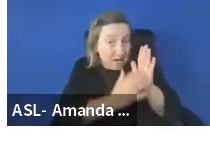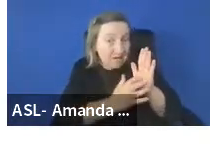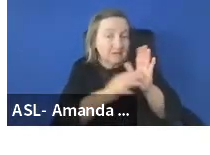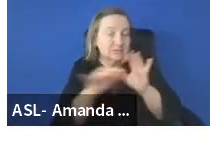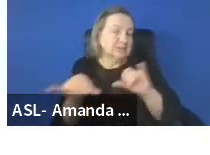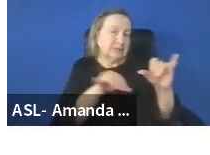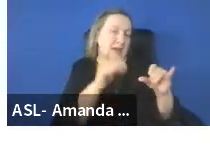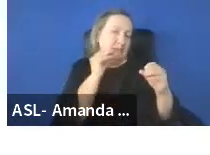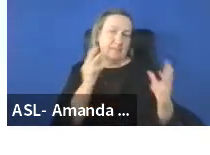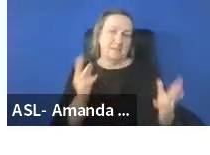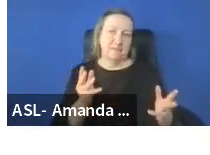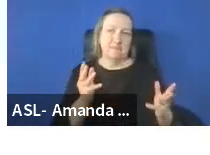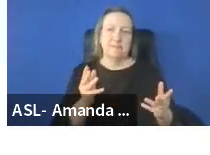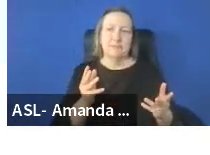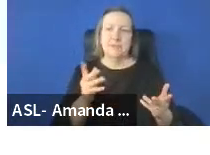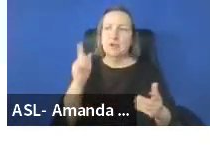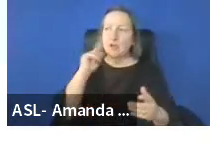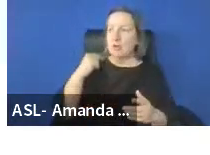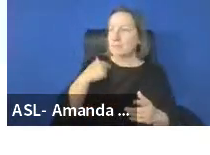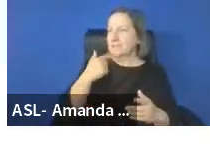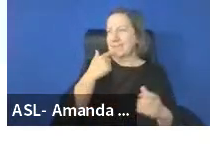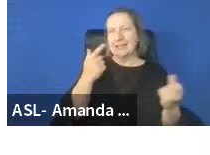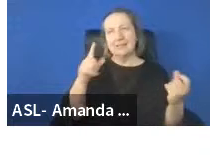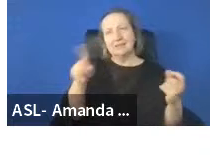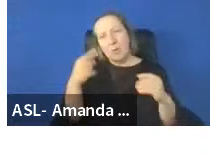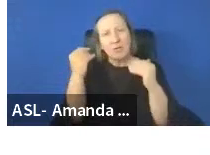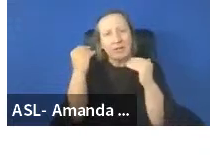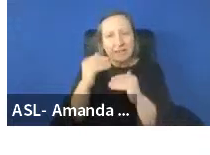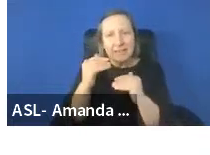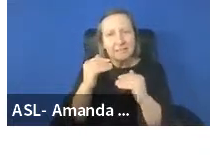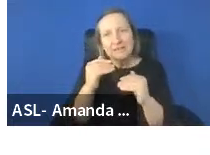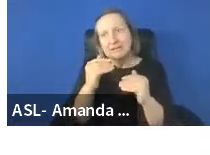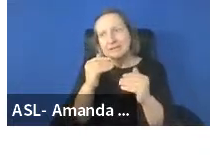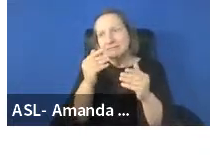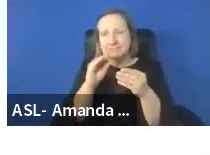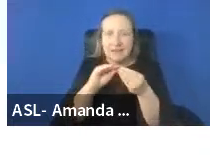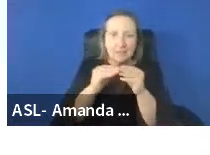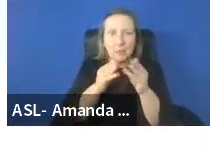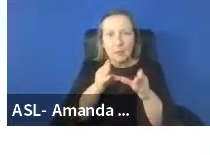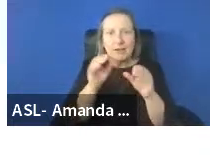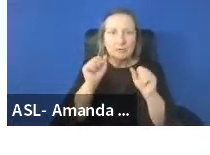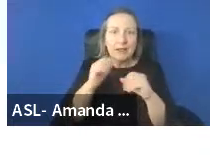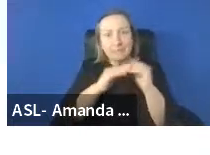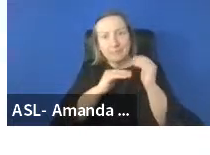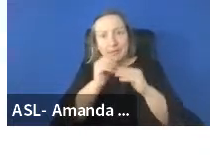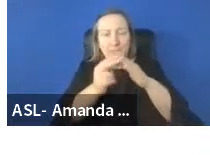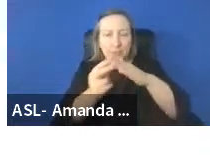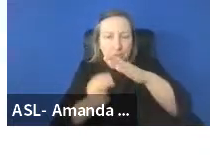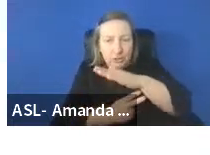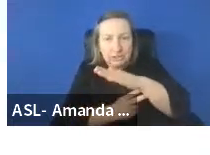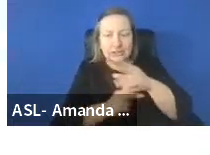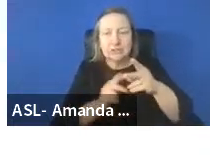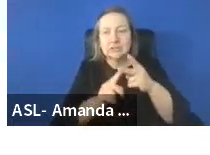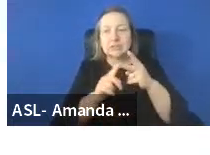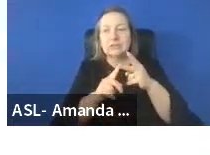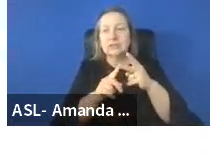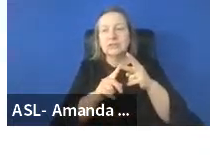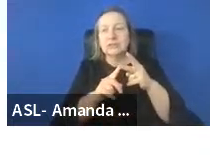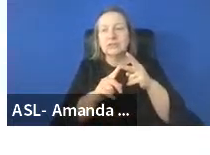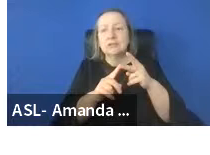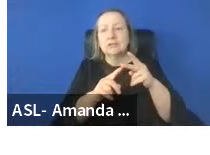say there's only so many ways to build a bridge and move both river traffic and traffic over